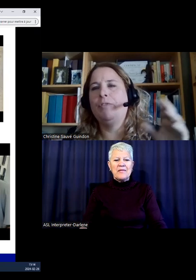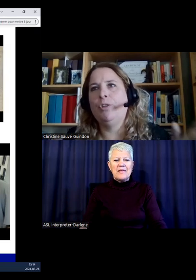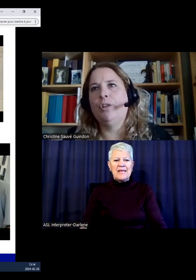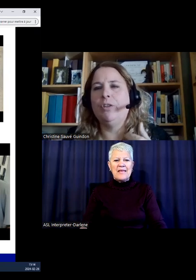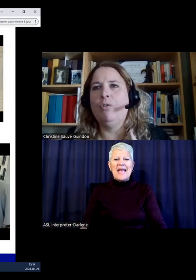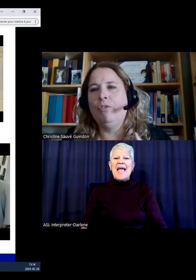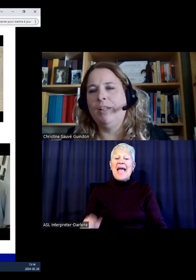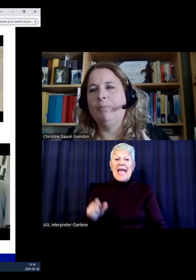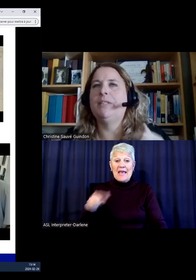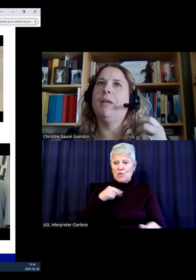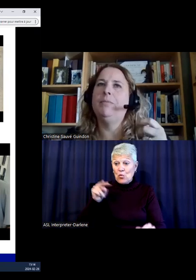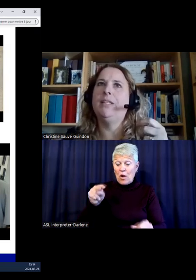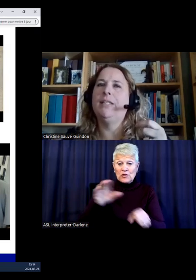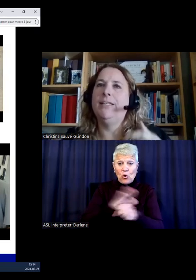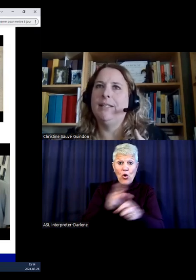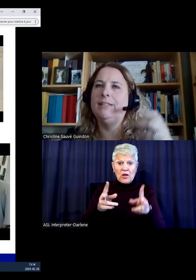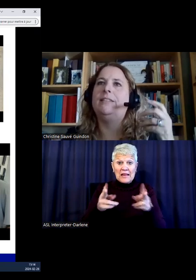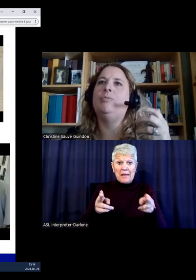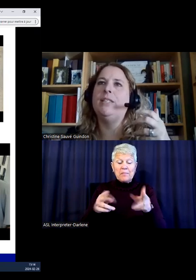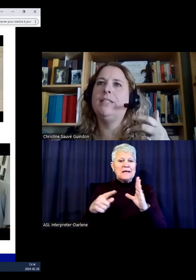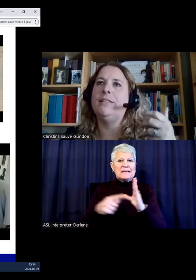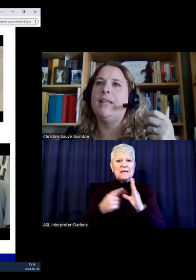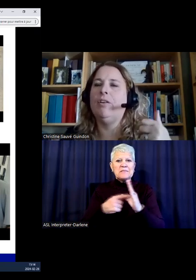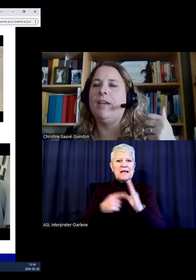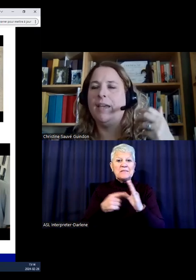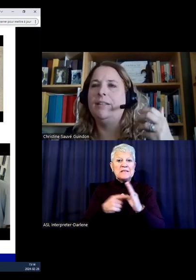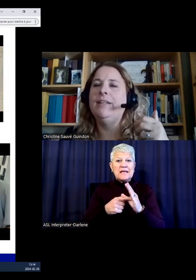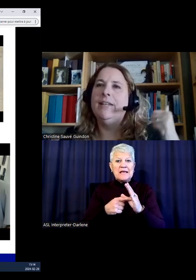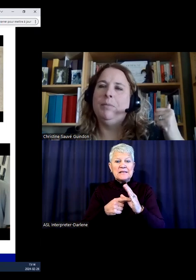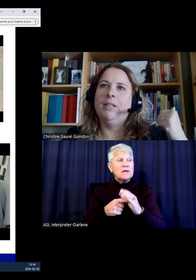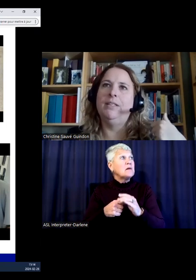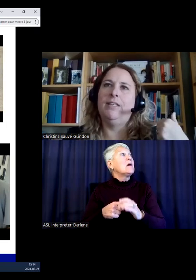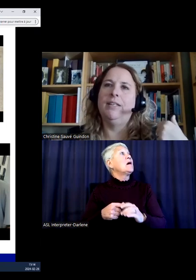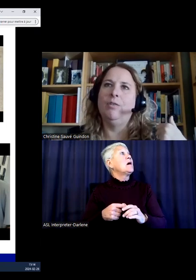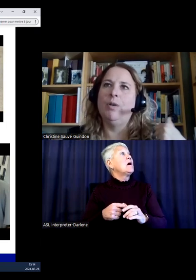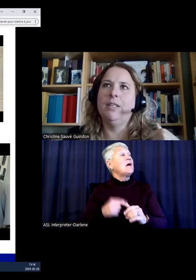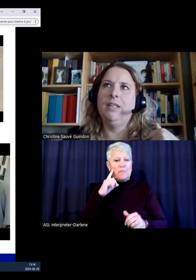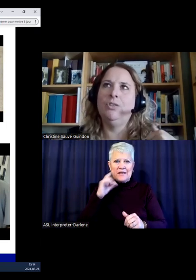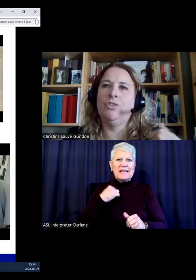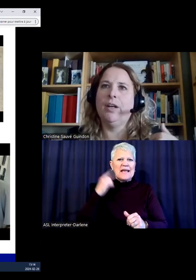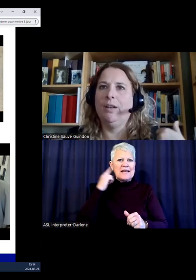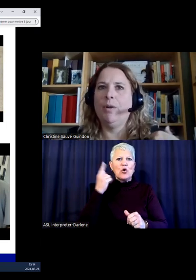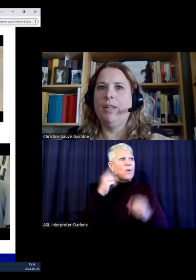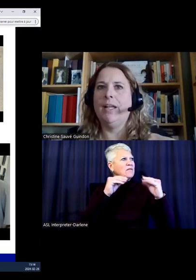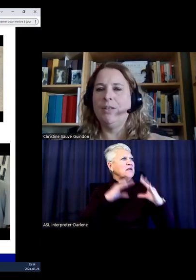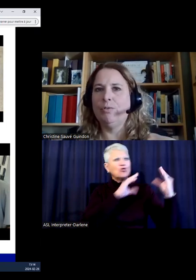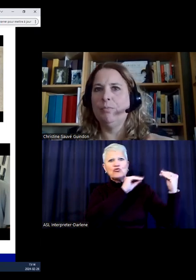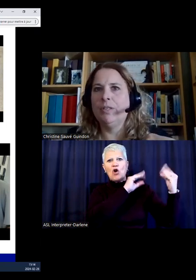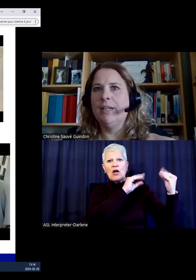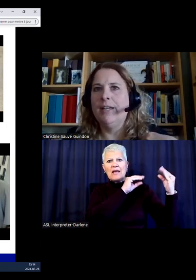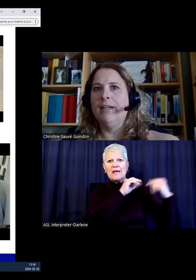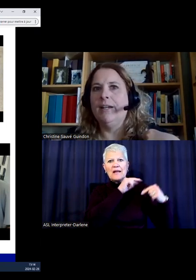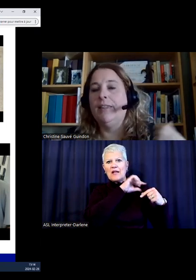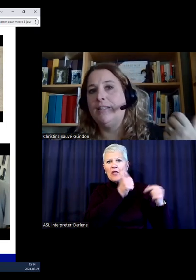Yeah, if you looked at the whole clip, sometimes he raises his head because he can hear one of the teachers talking in one of the